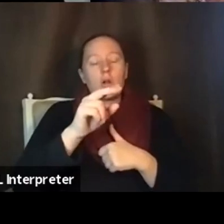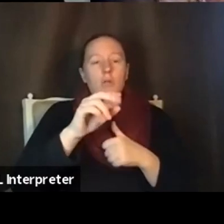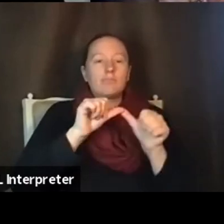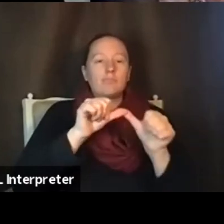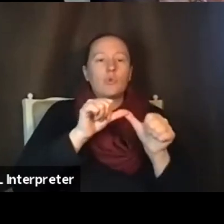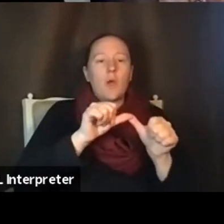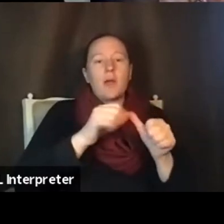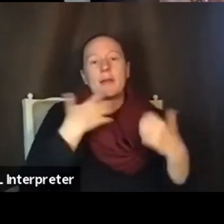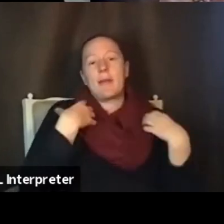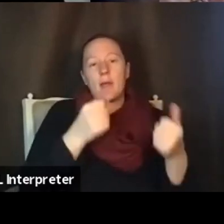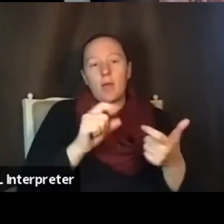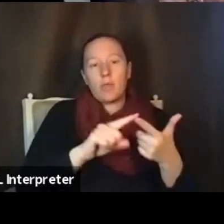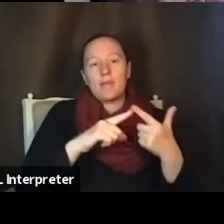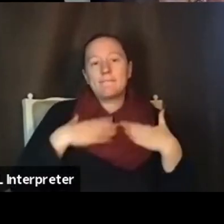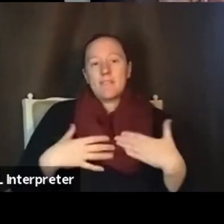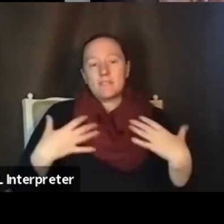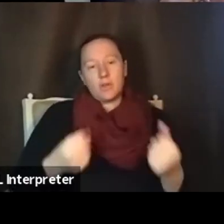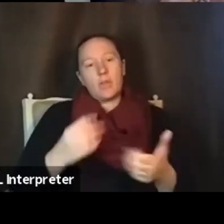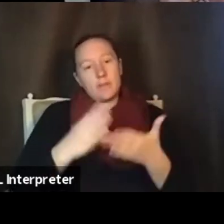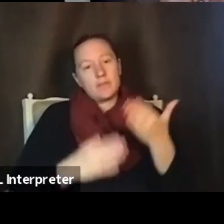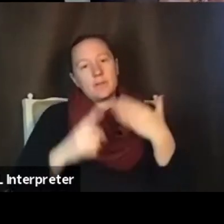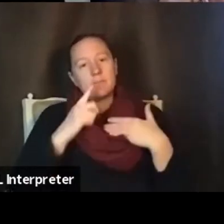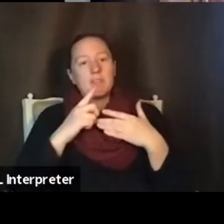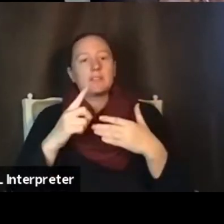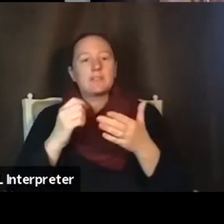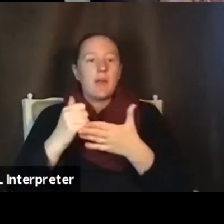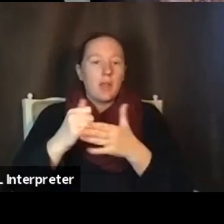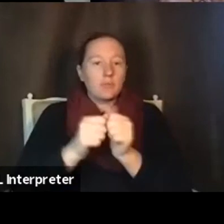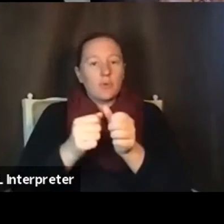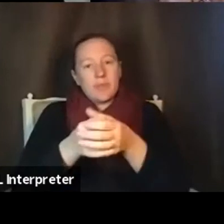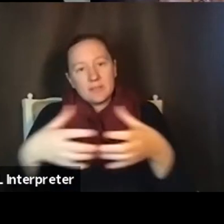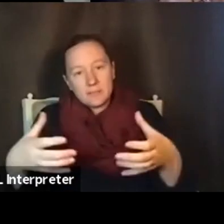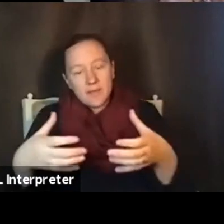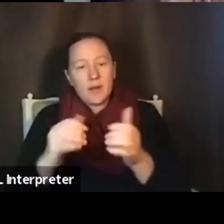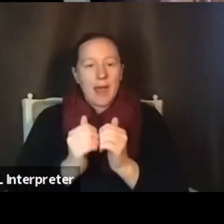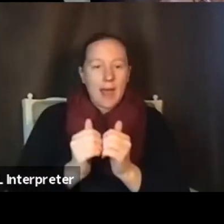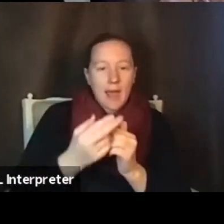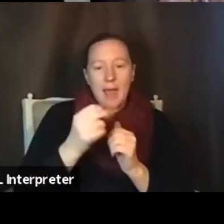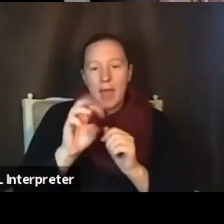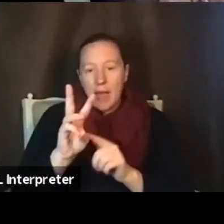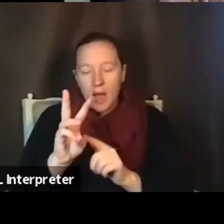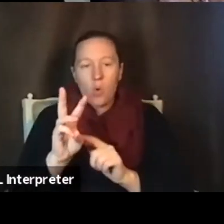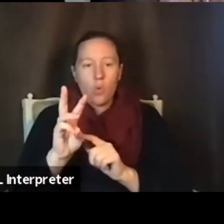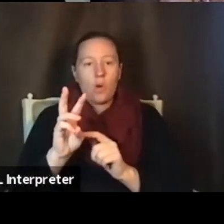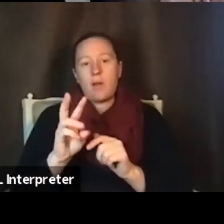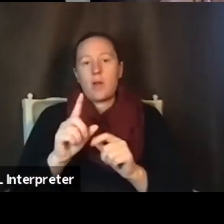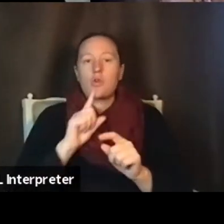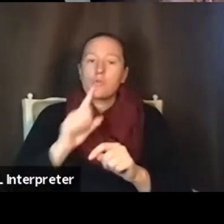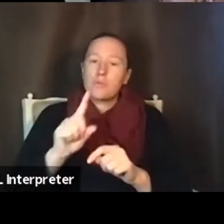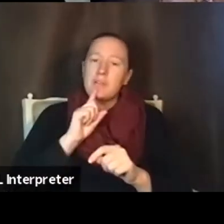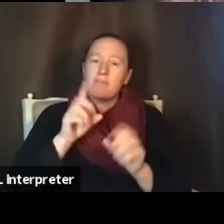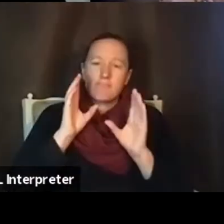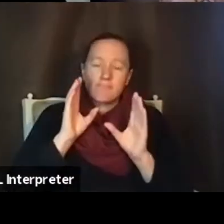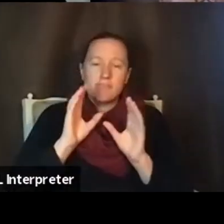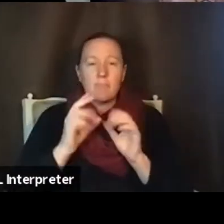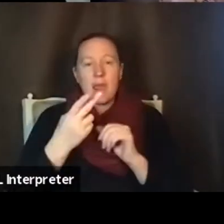shows it does help expand. So I think it's about the how, and if states are going to go down that road, really thoughtful attention to making sure that